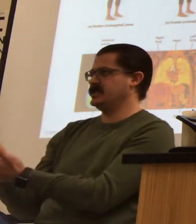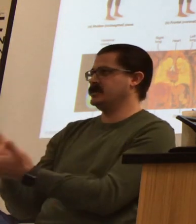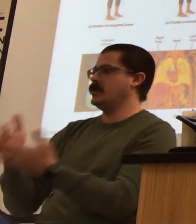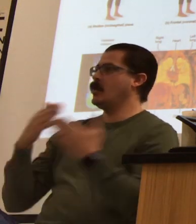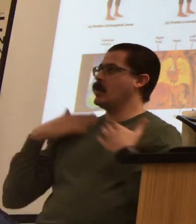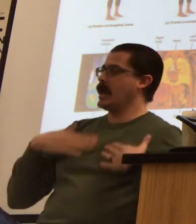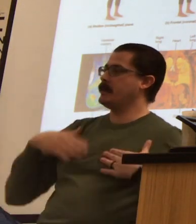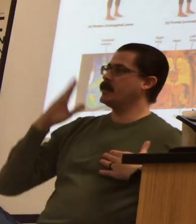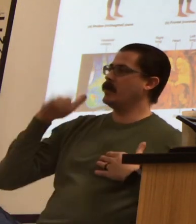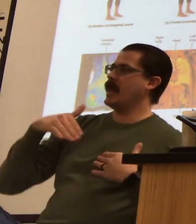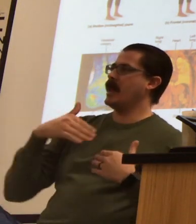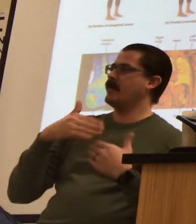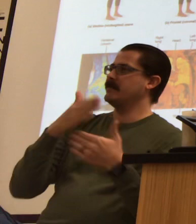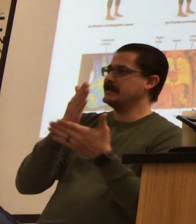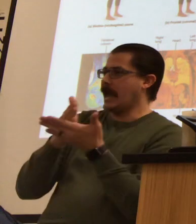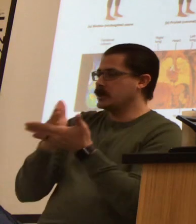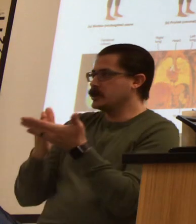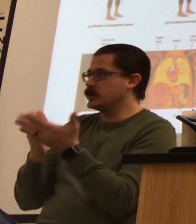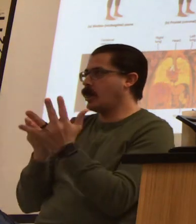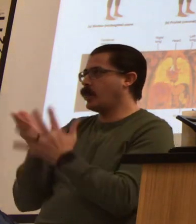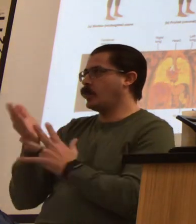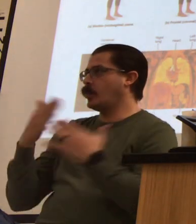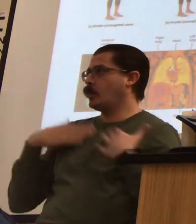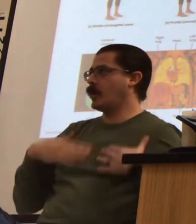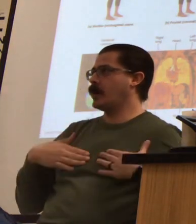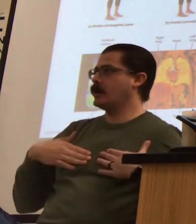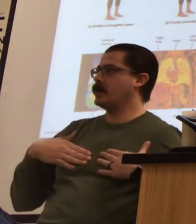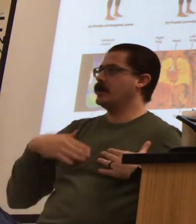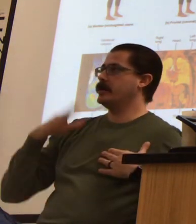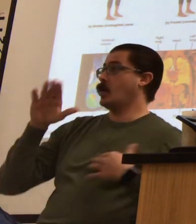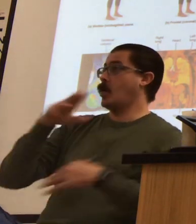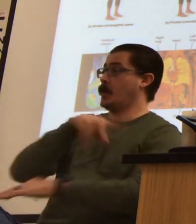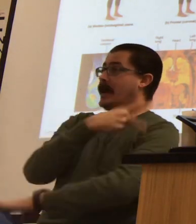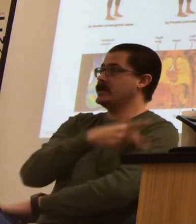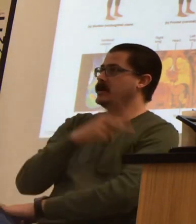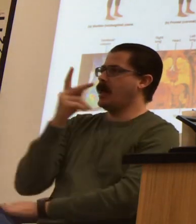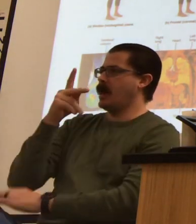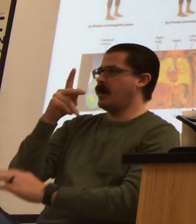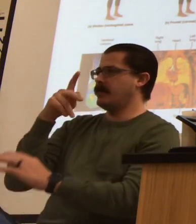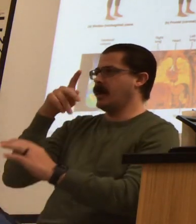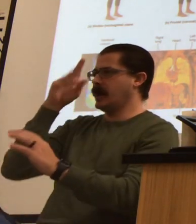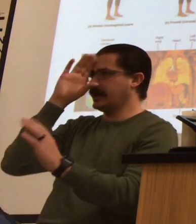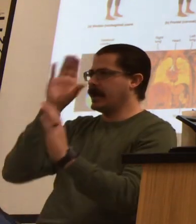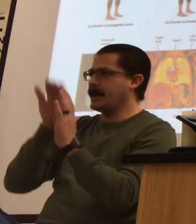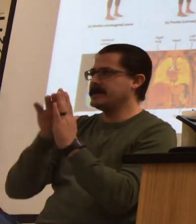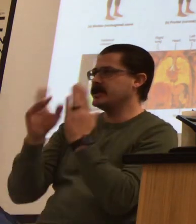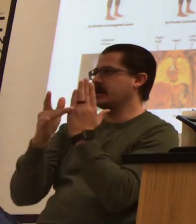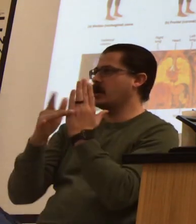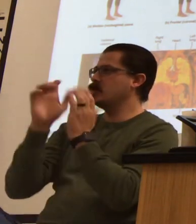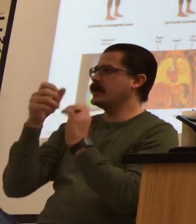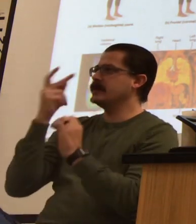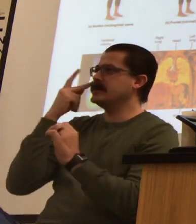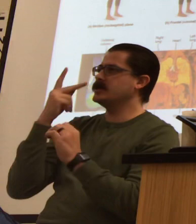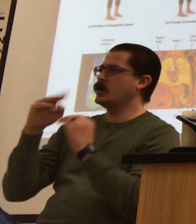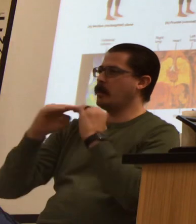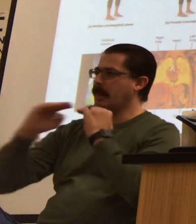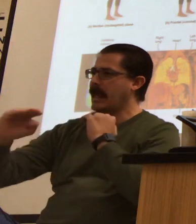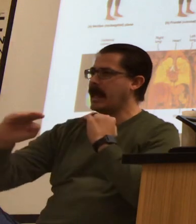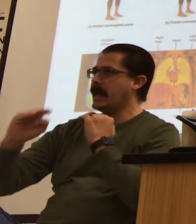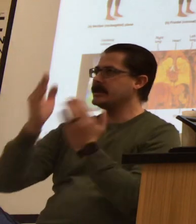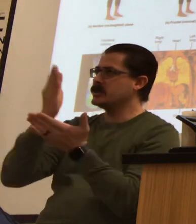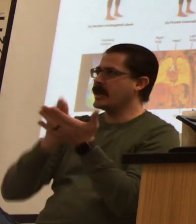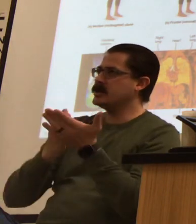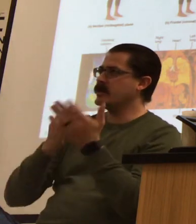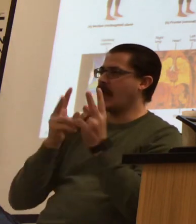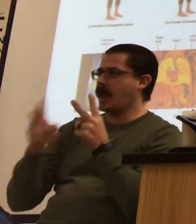make sections through a body. Or in your patient, there's a lot of imaging technology where you can see a certain plane in section. So you can